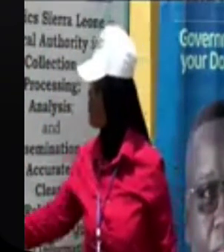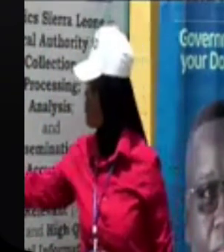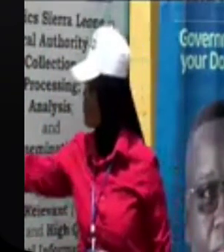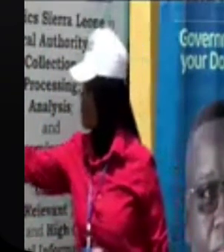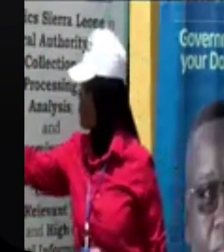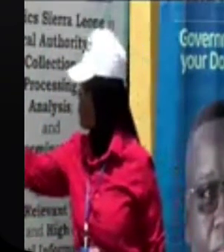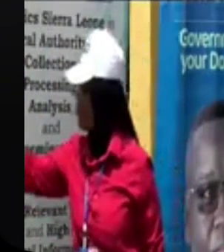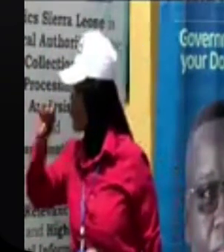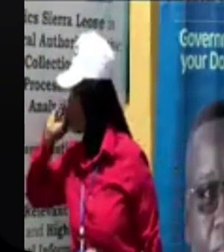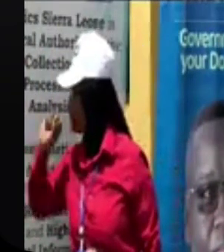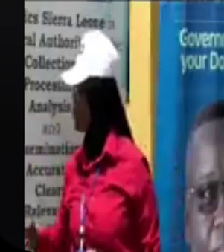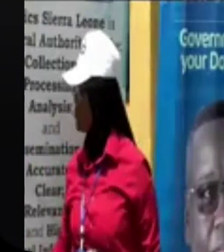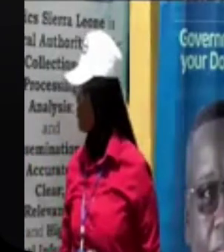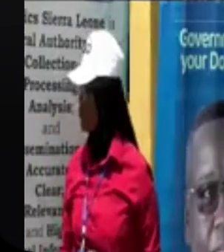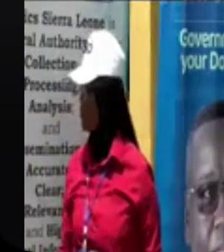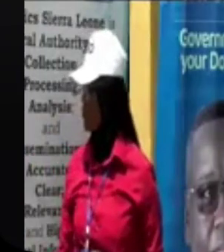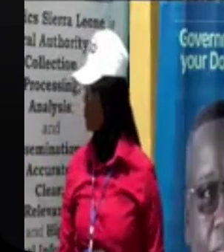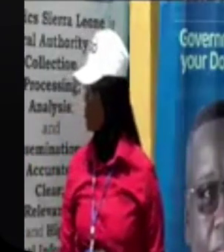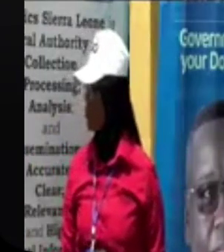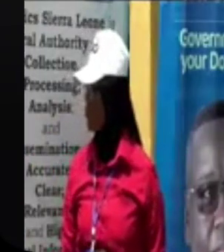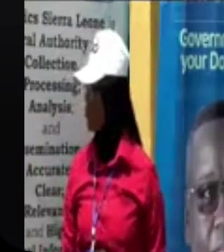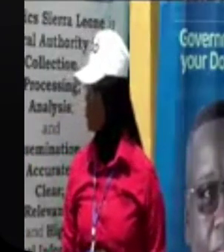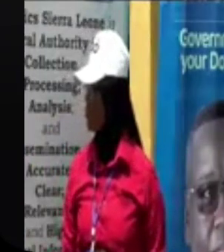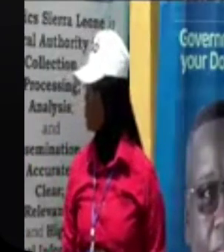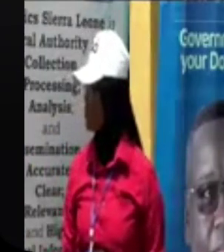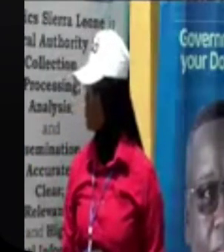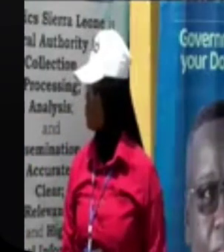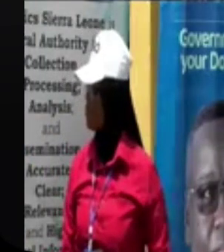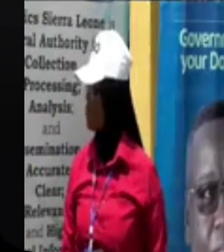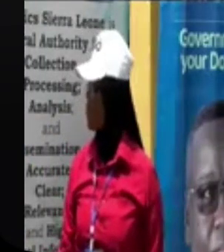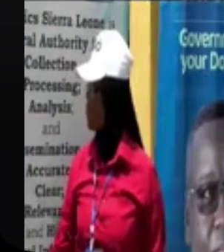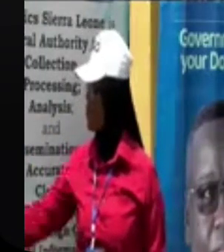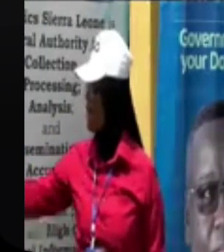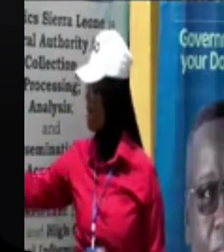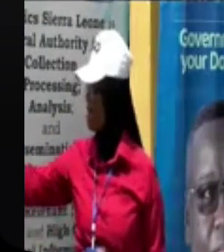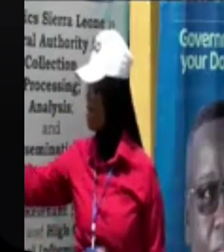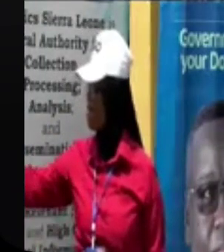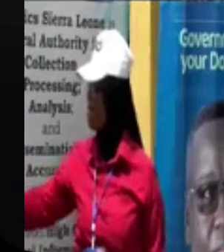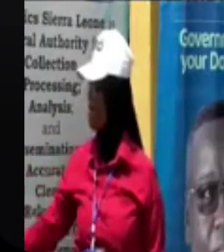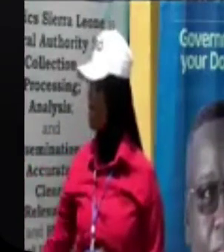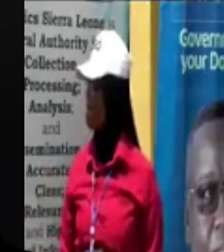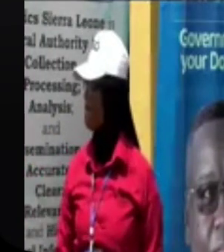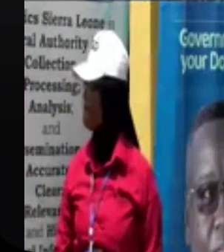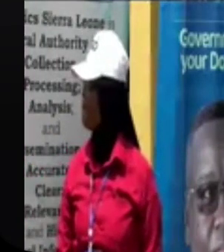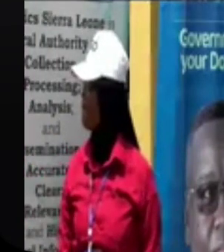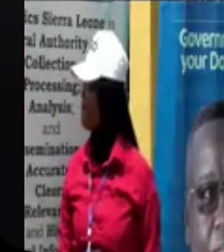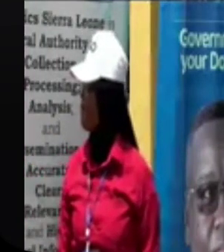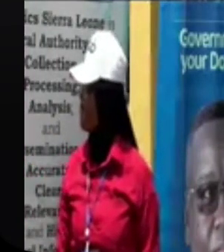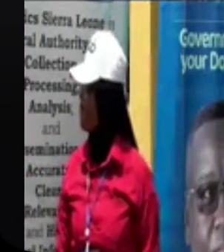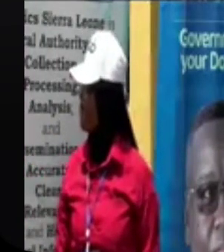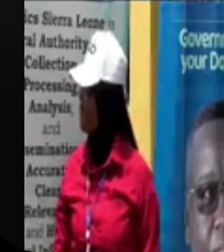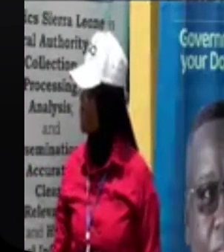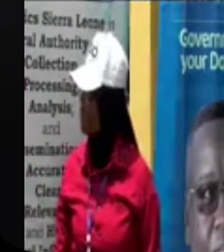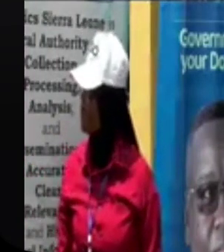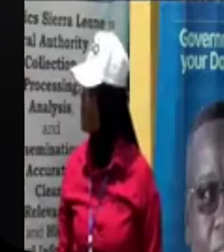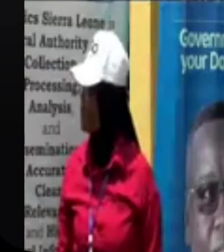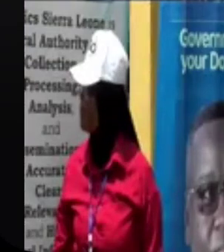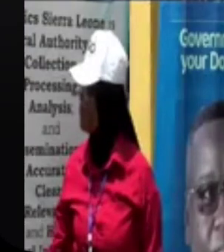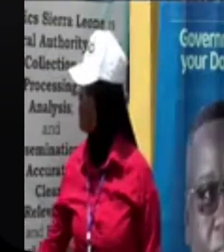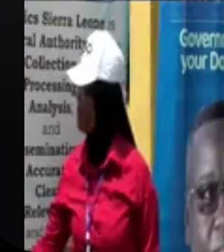points? Make it the game. Alright? We are not taking the game now, Miana.